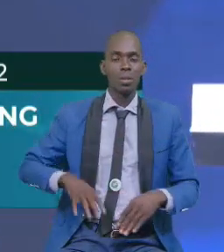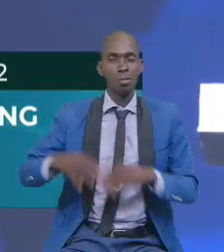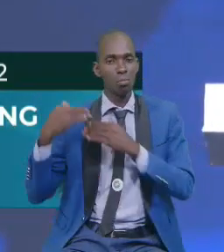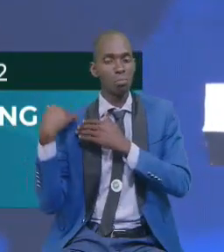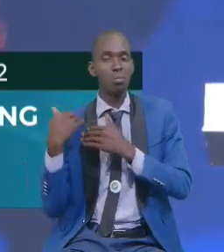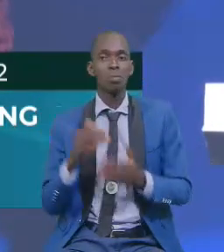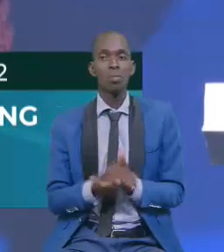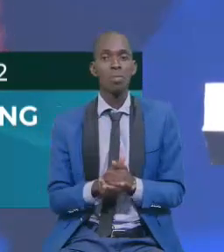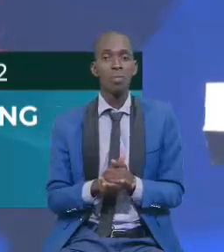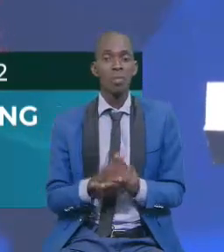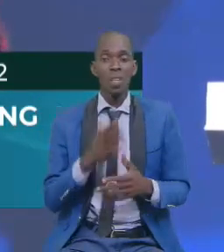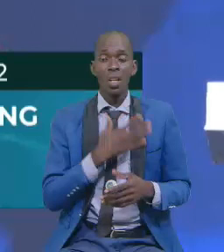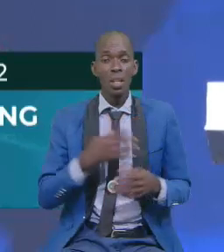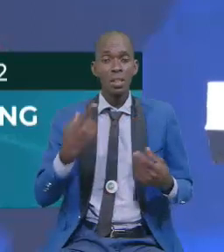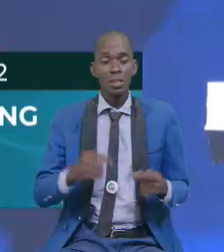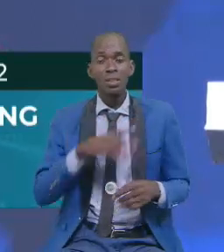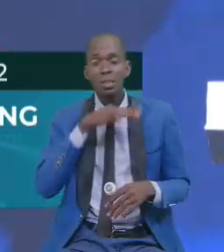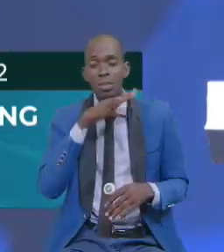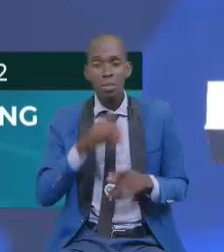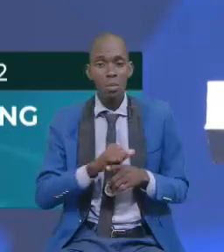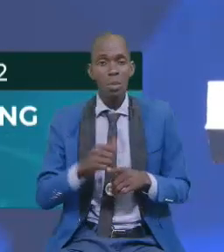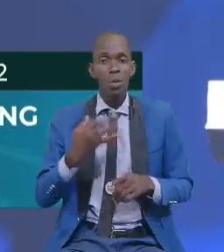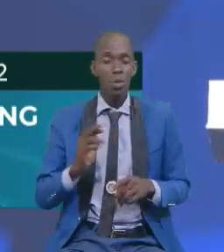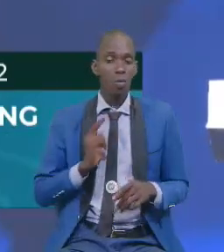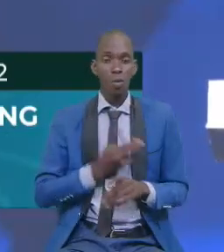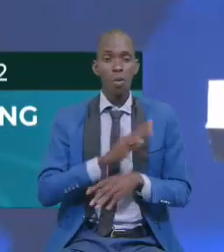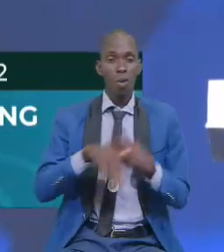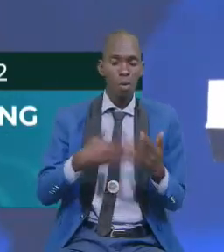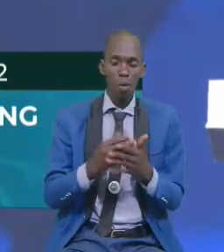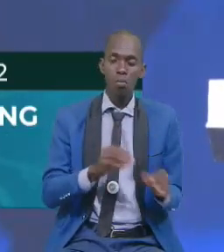And the infirmity of us all laid on him.